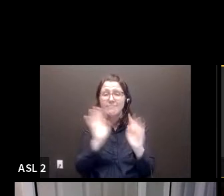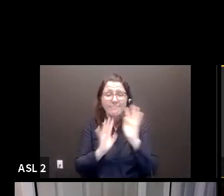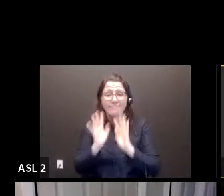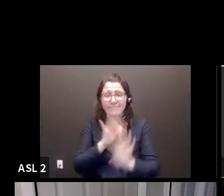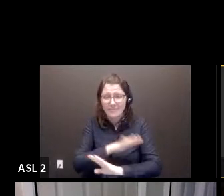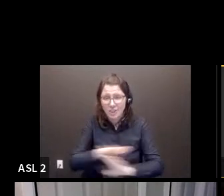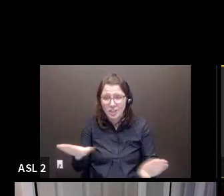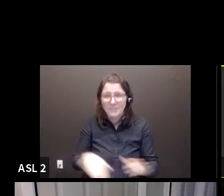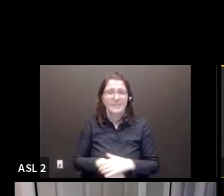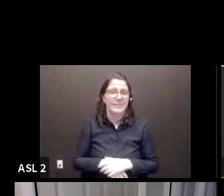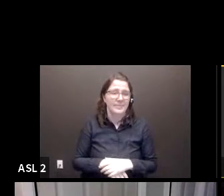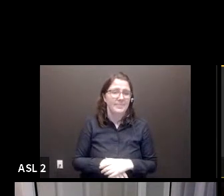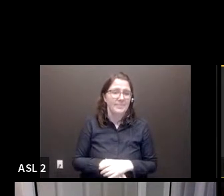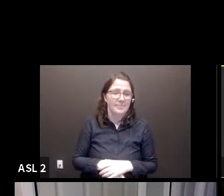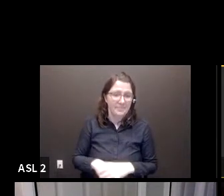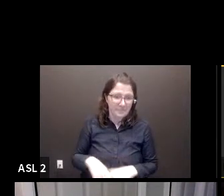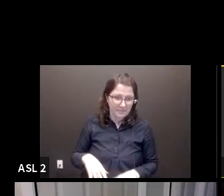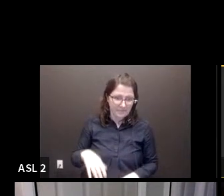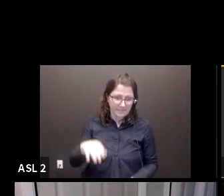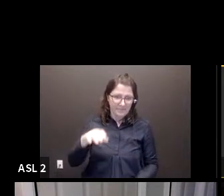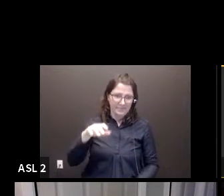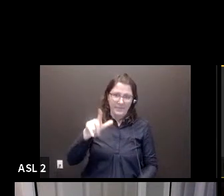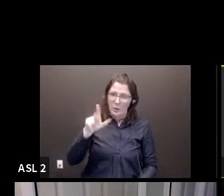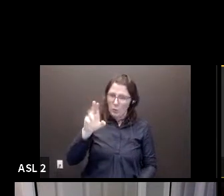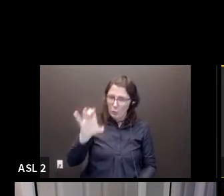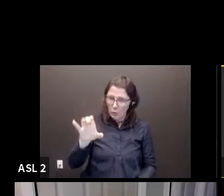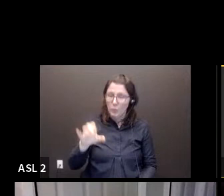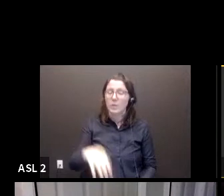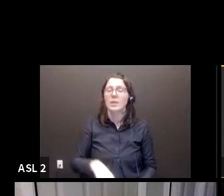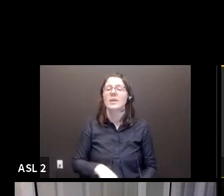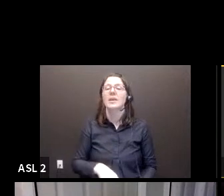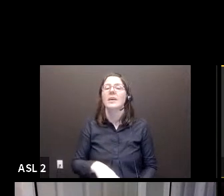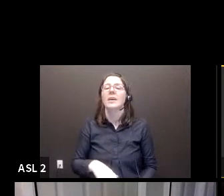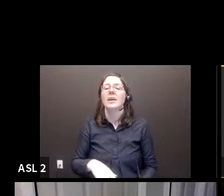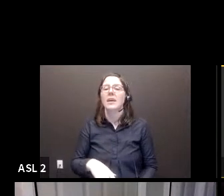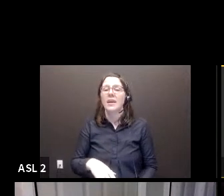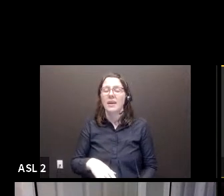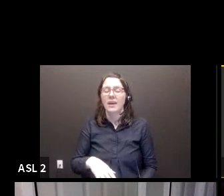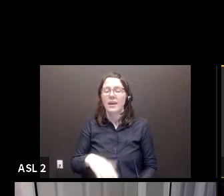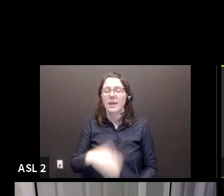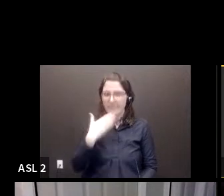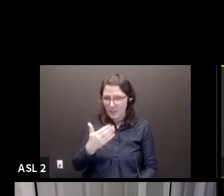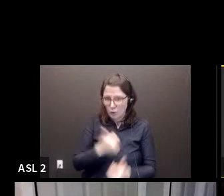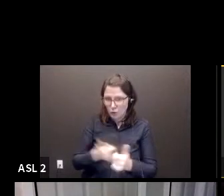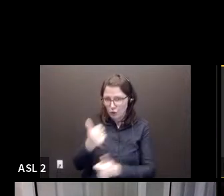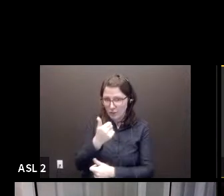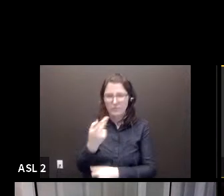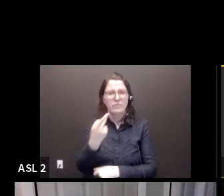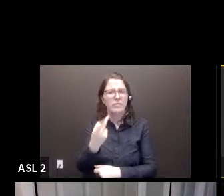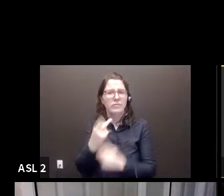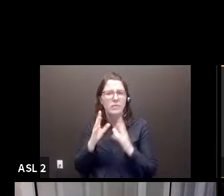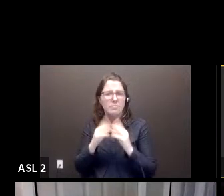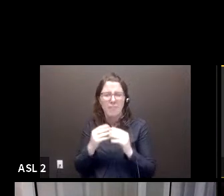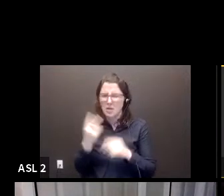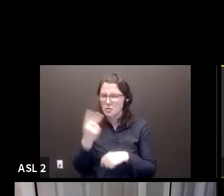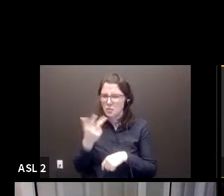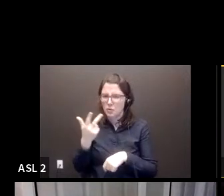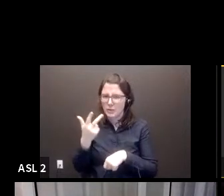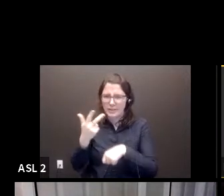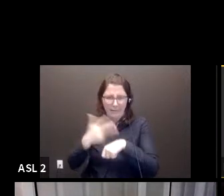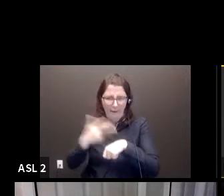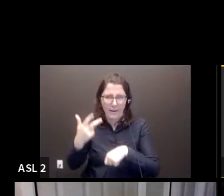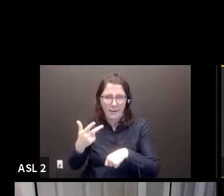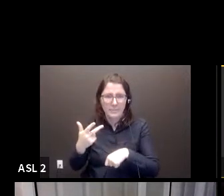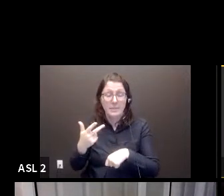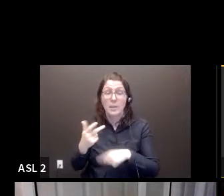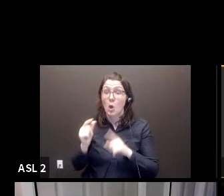yes and i think clearly chief was glad to meet with you i take on two occasion or maybe three uh the world the word that come to my mind here is